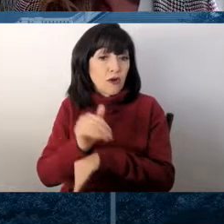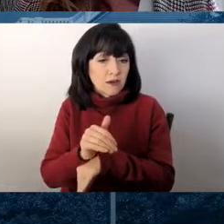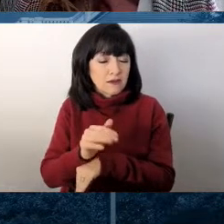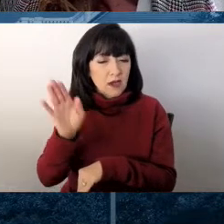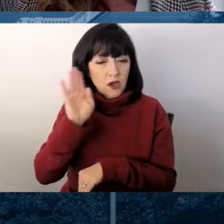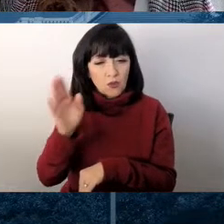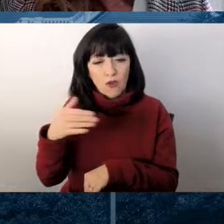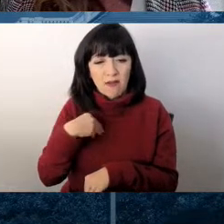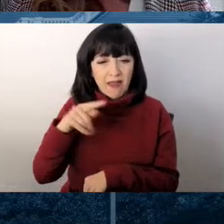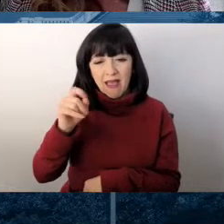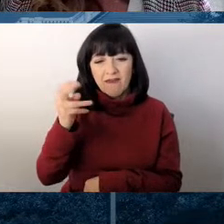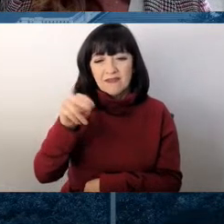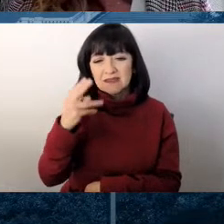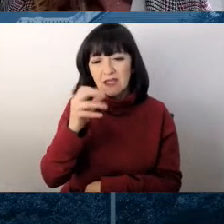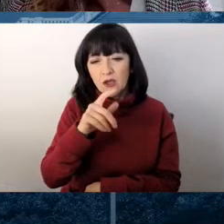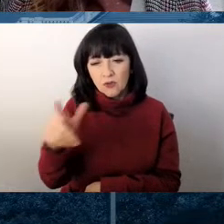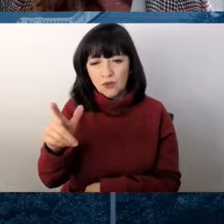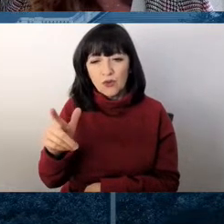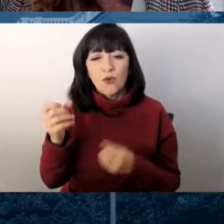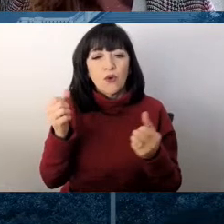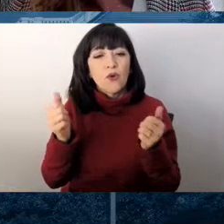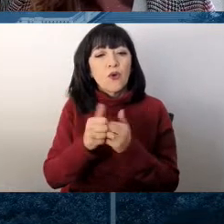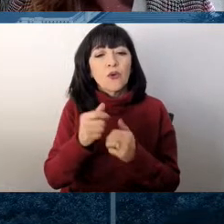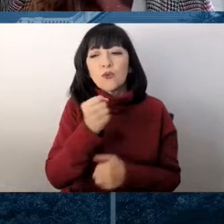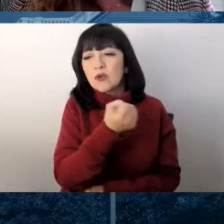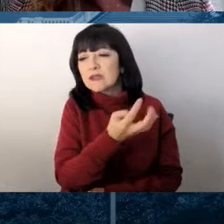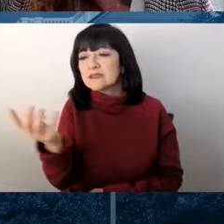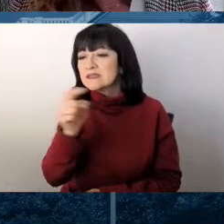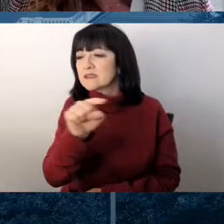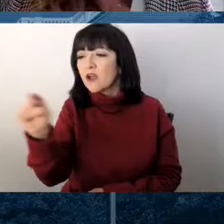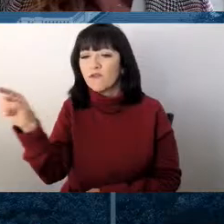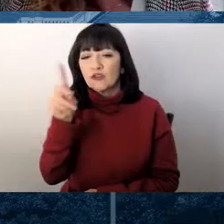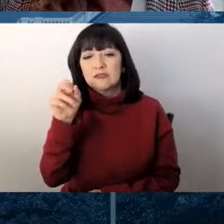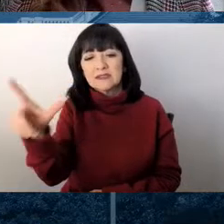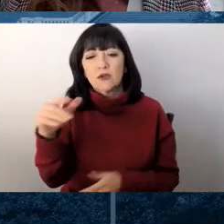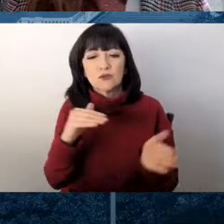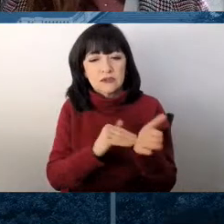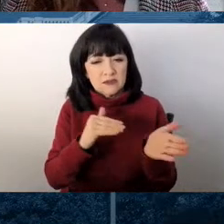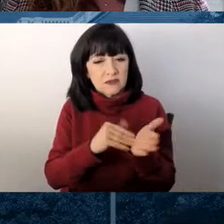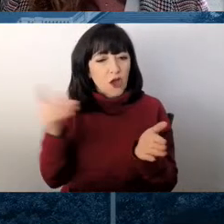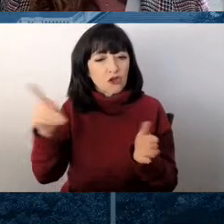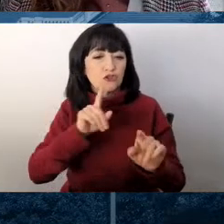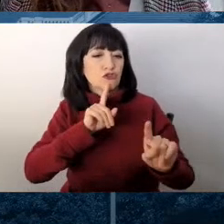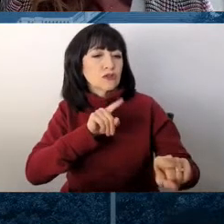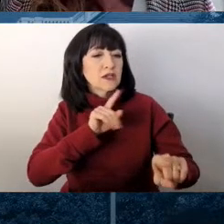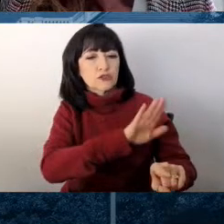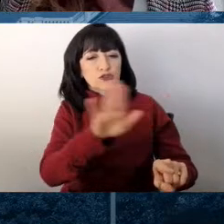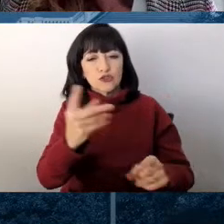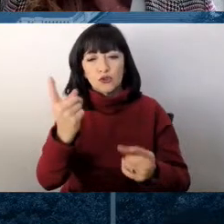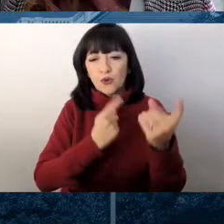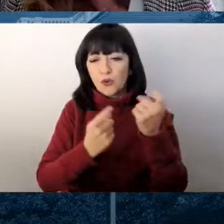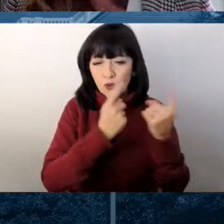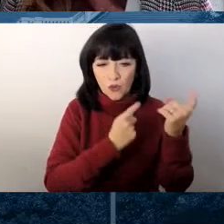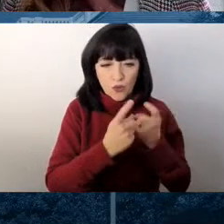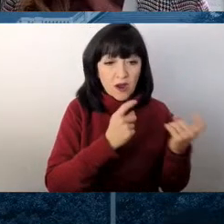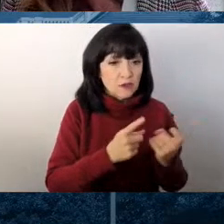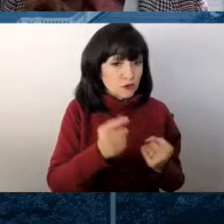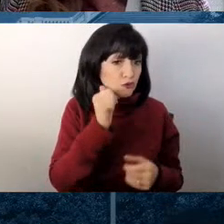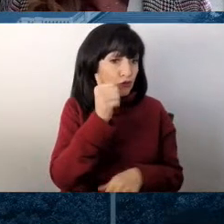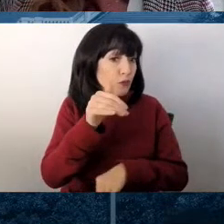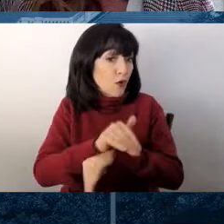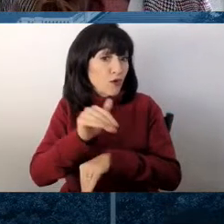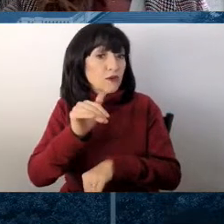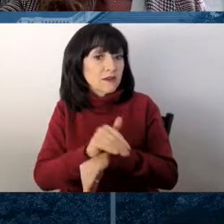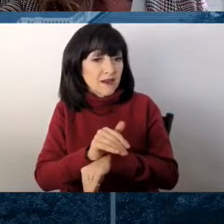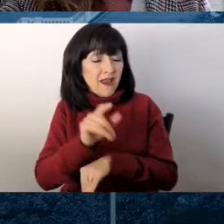with several esteemed Delaware physicians who will answer questions about COVID. So be sure to tune in tomorrow evening for this